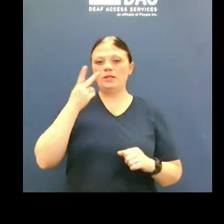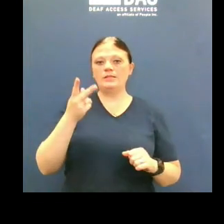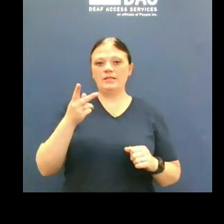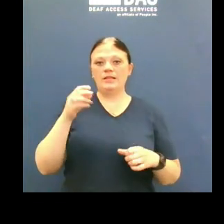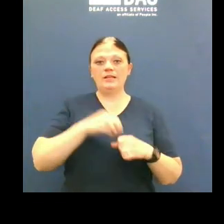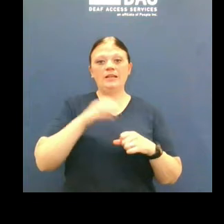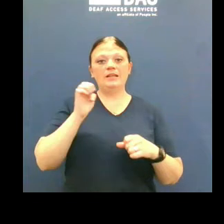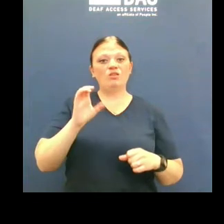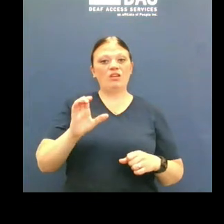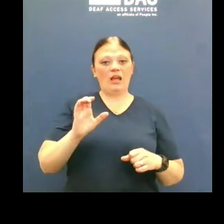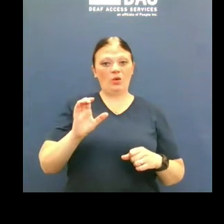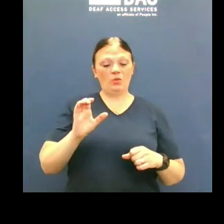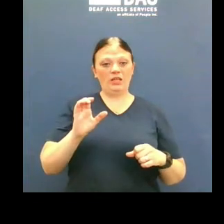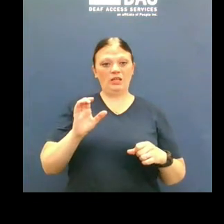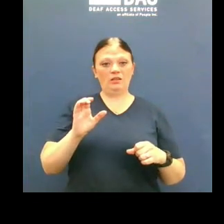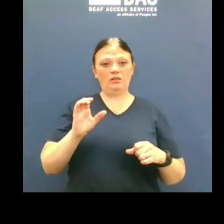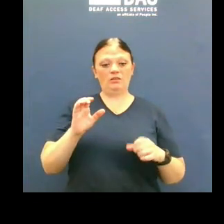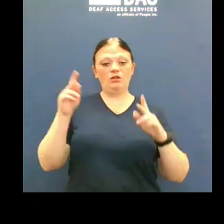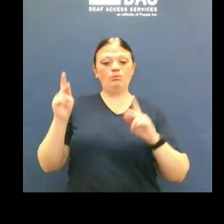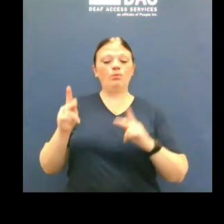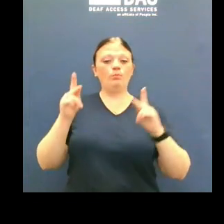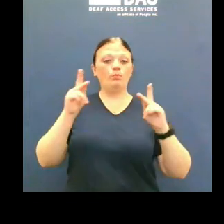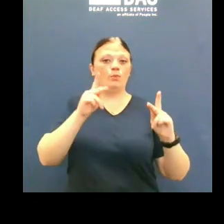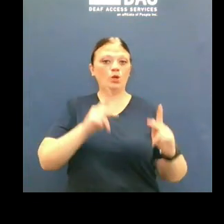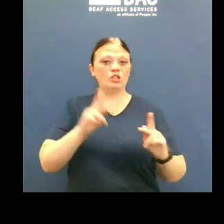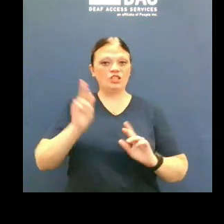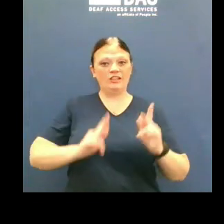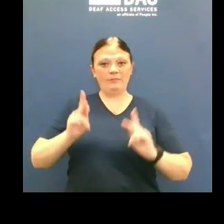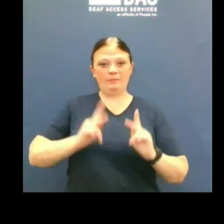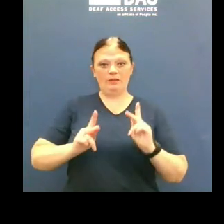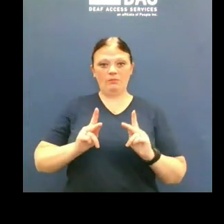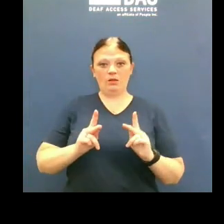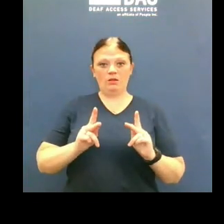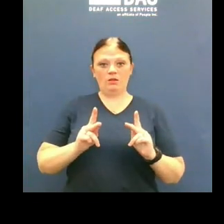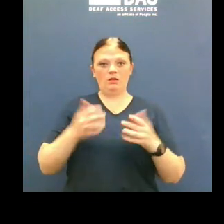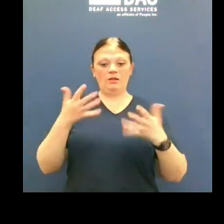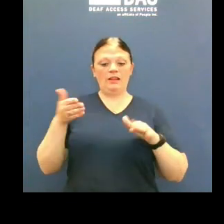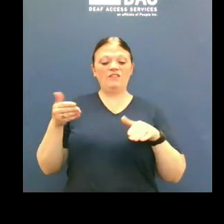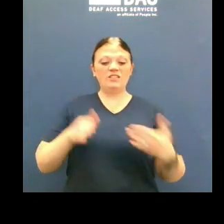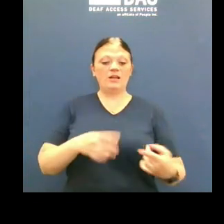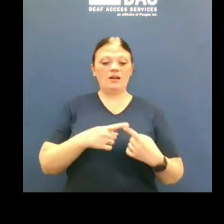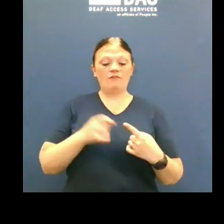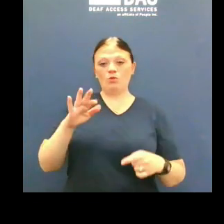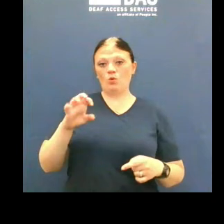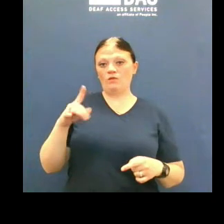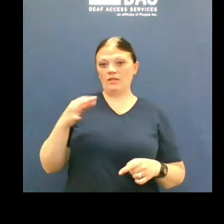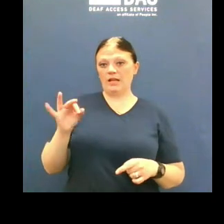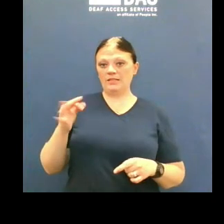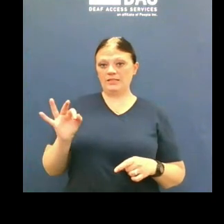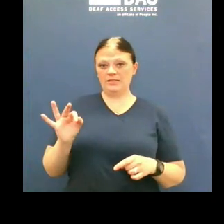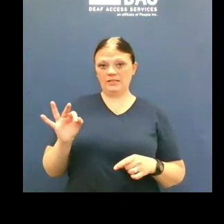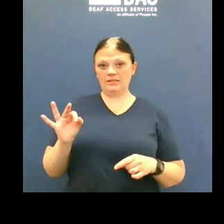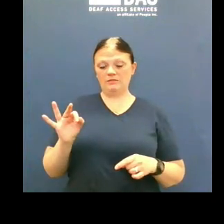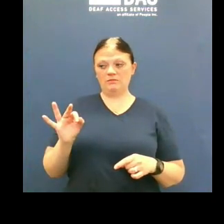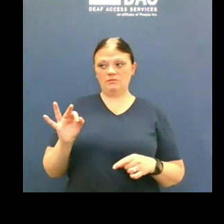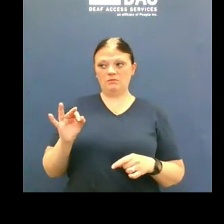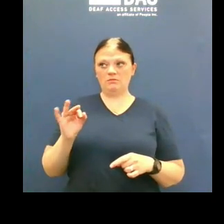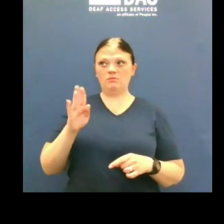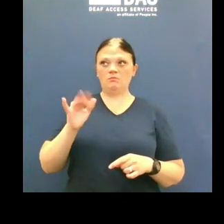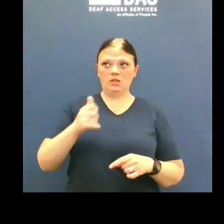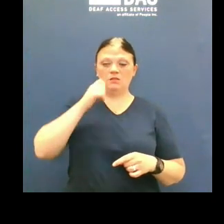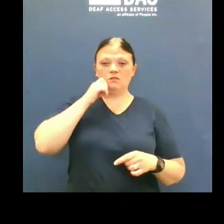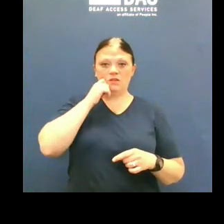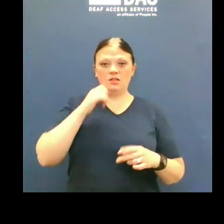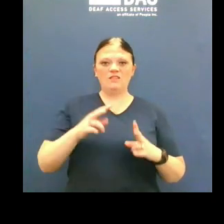in Erie County, the proportion of people who have died of COVID-19 by race